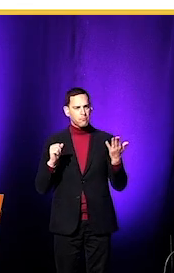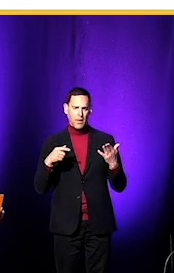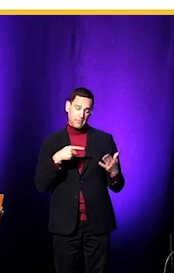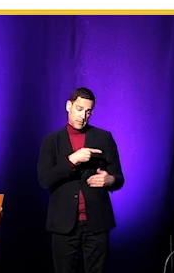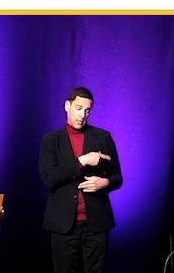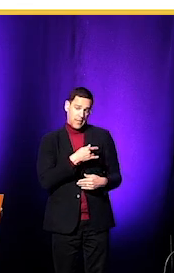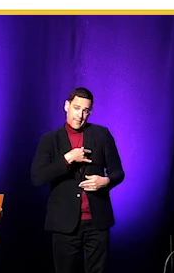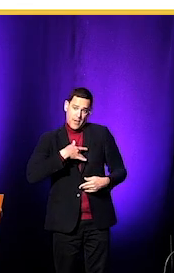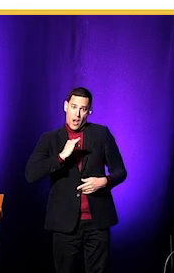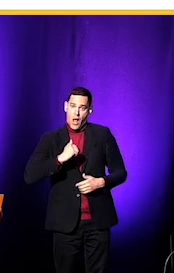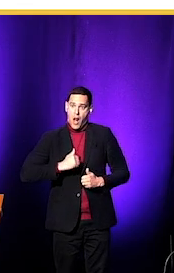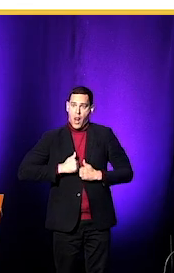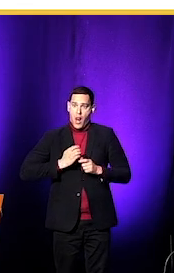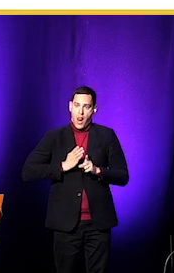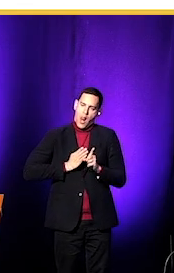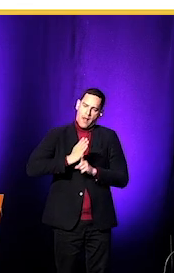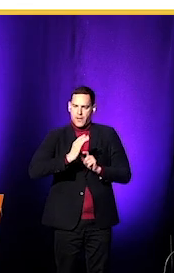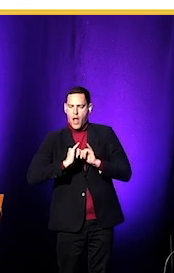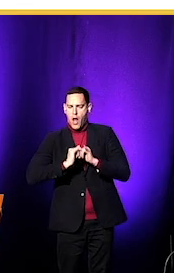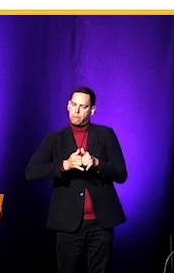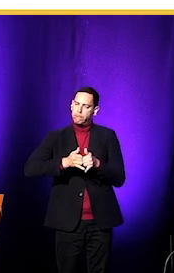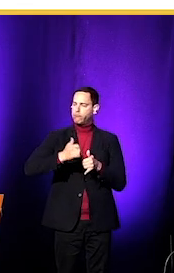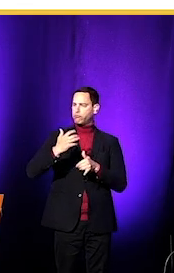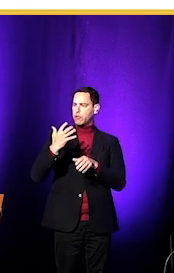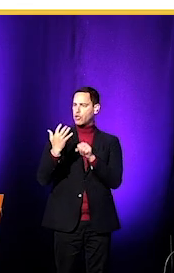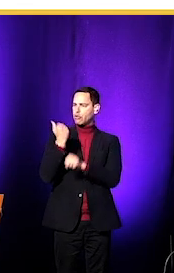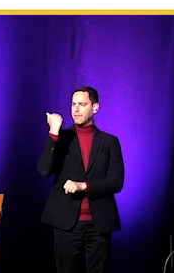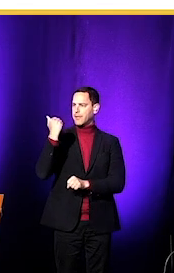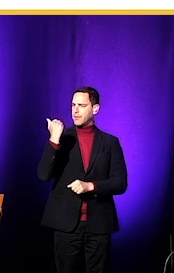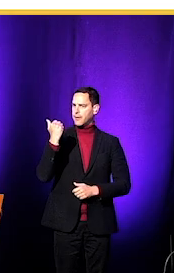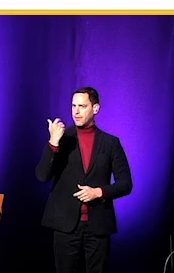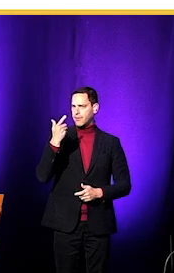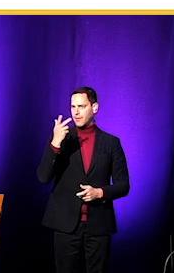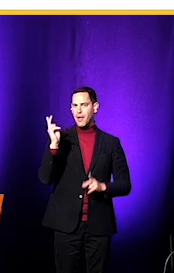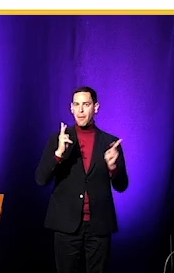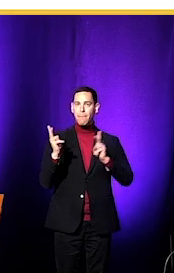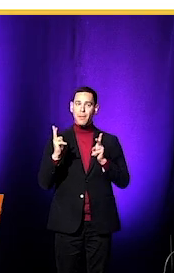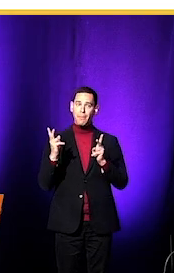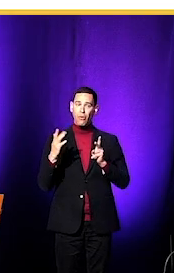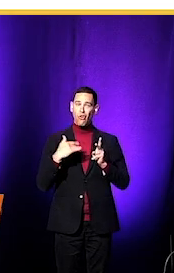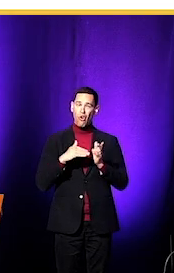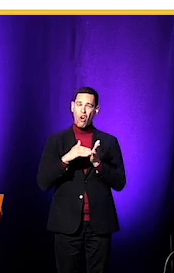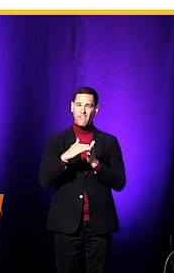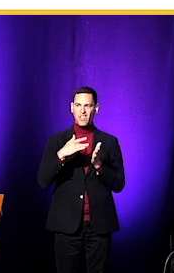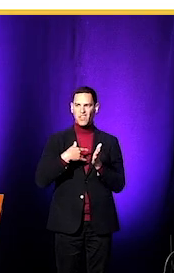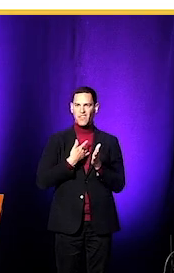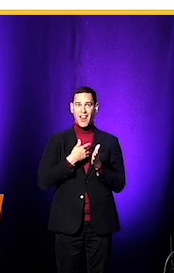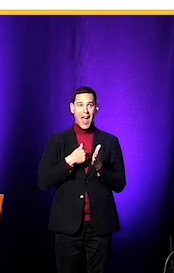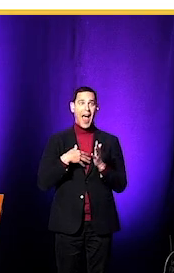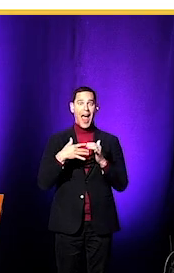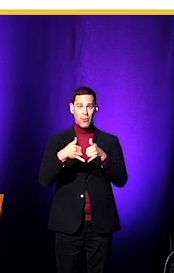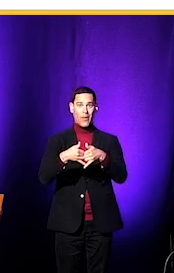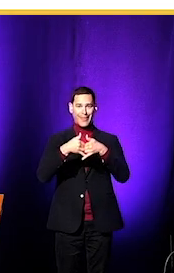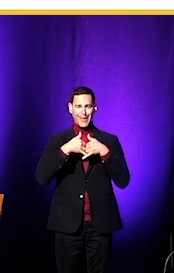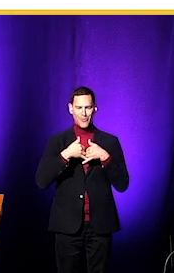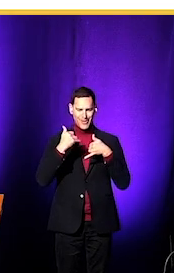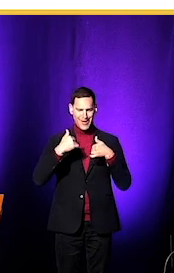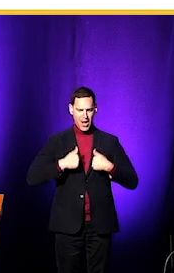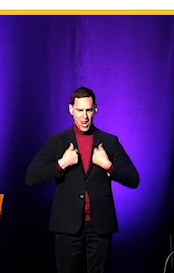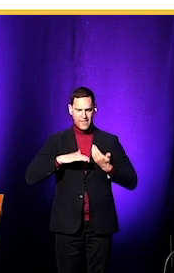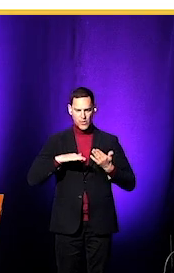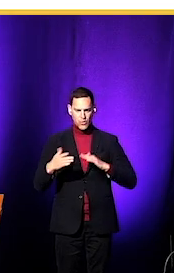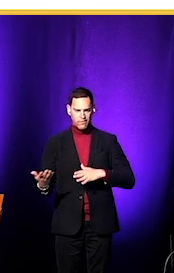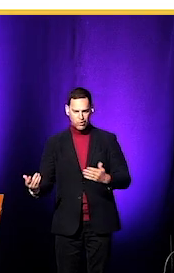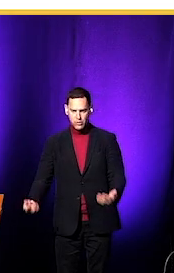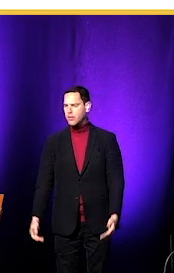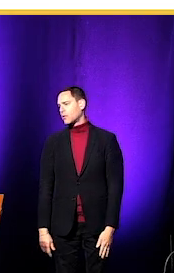Award, and people often treat those like your life is about over. And I feel like it. And I know that